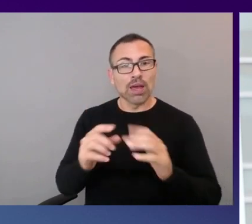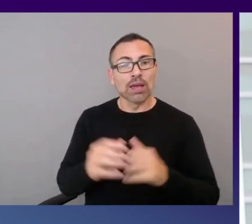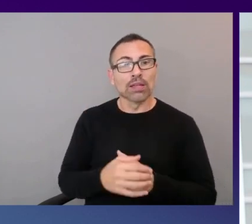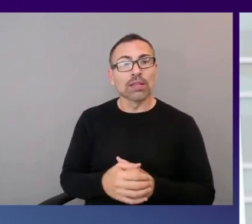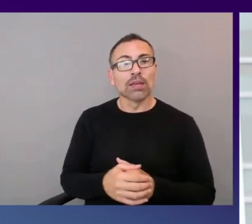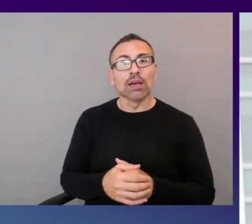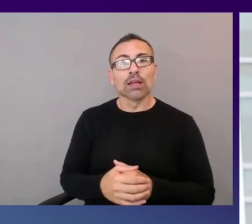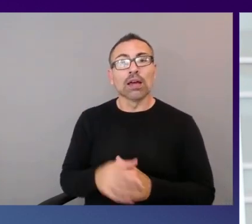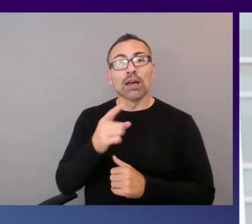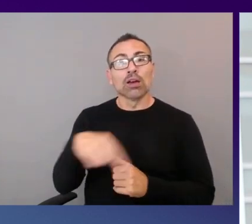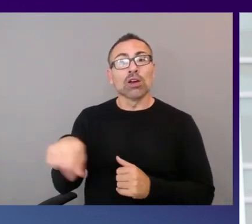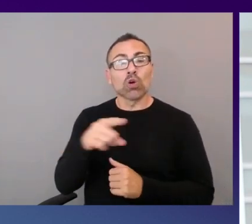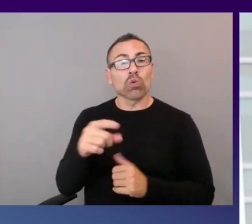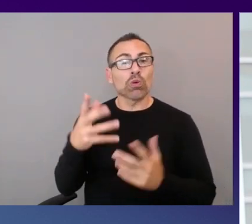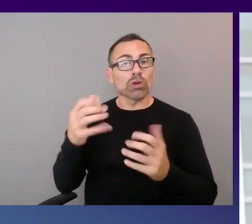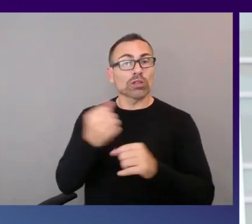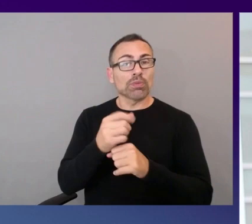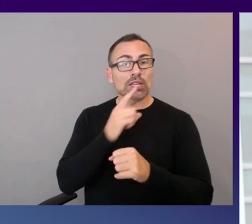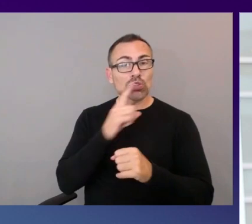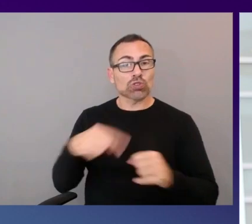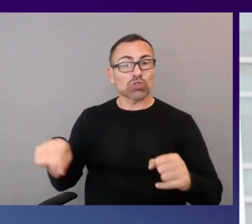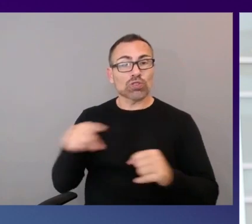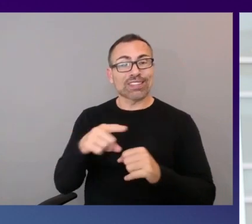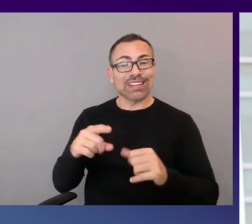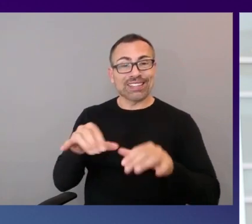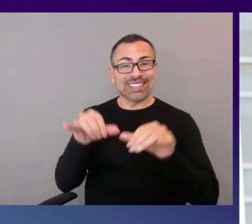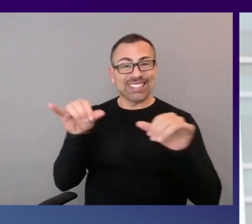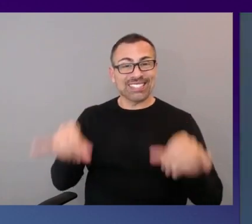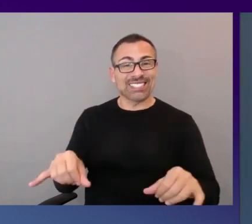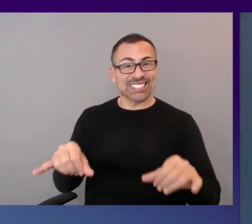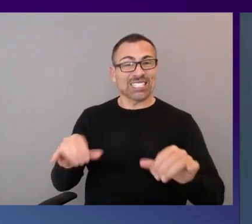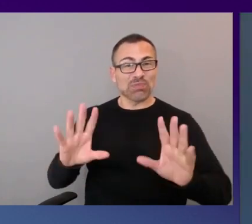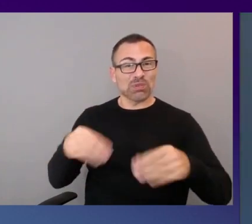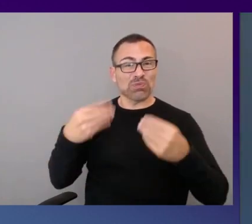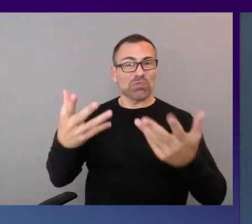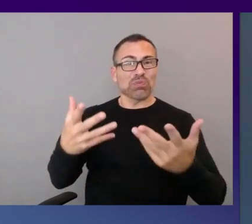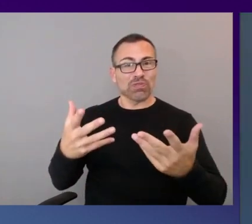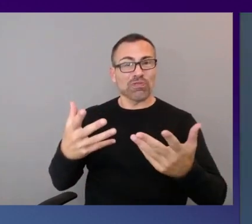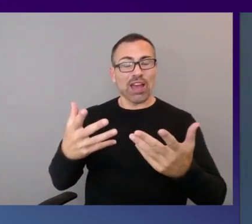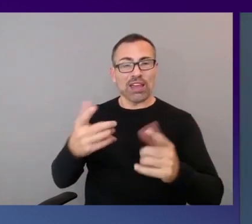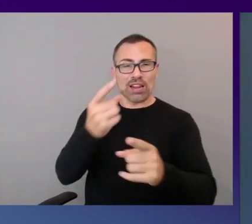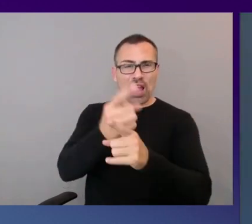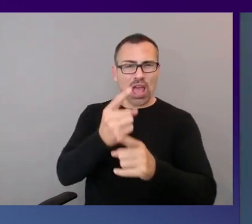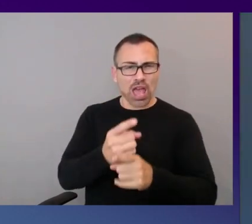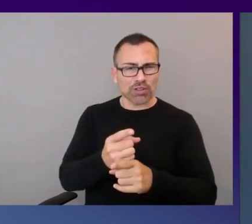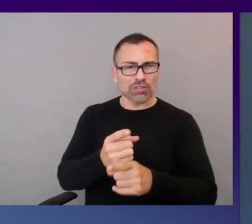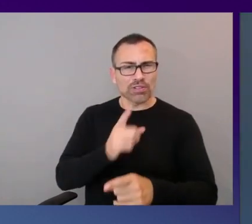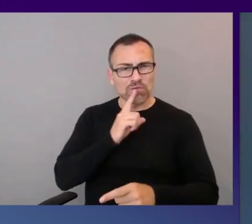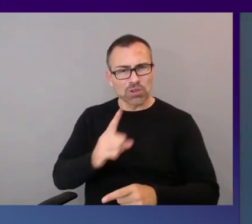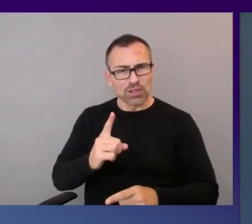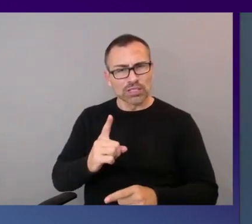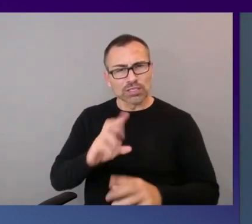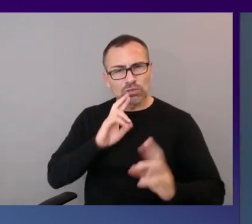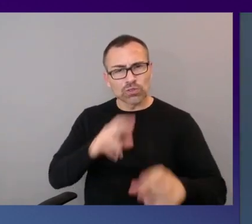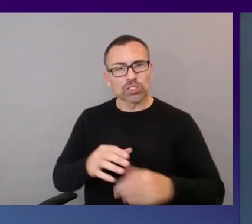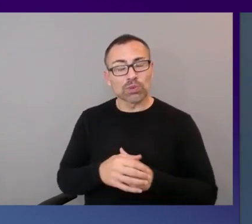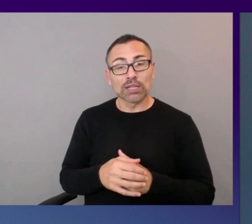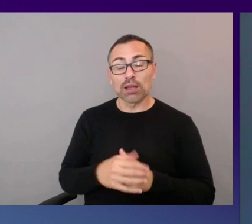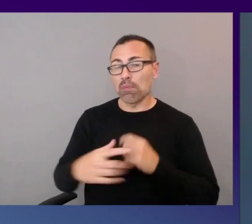is providing accurate and realistic responses, or what we do in privacy extends beyond